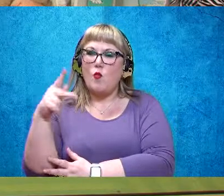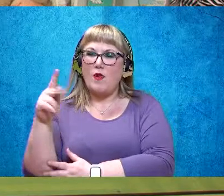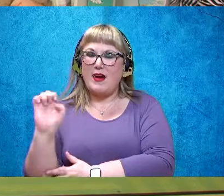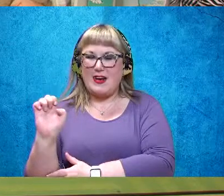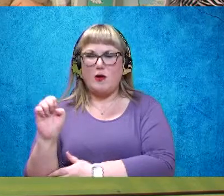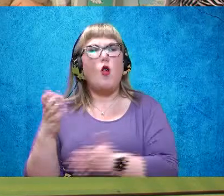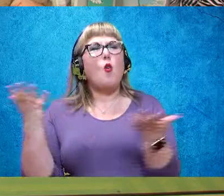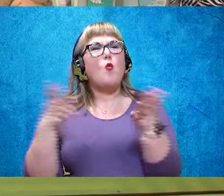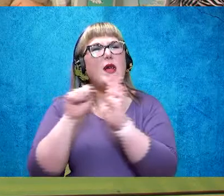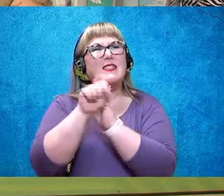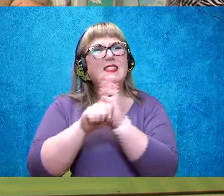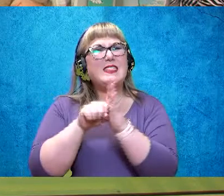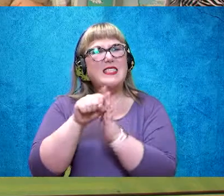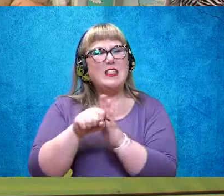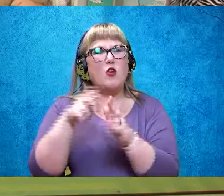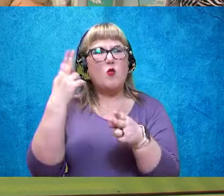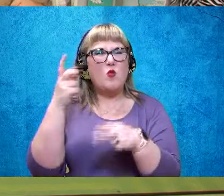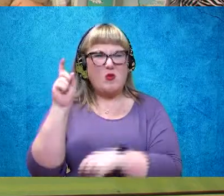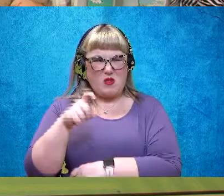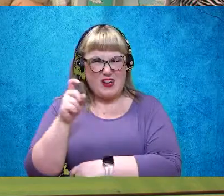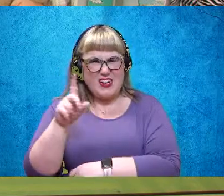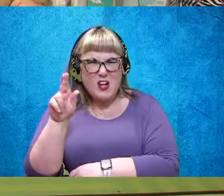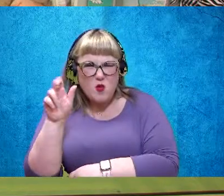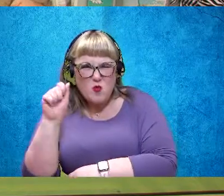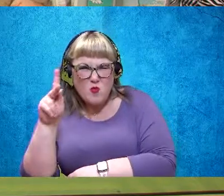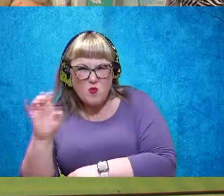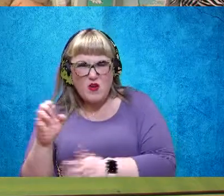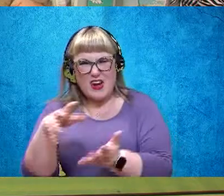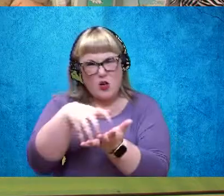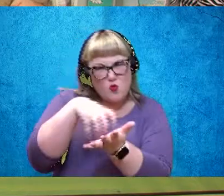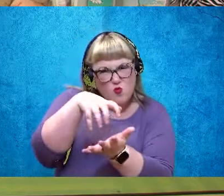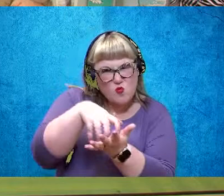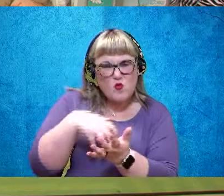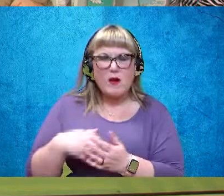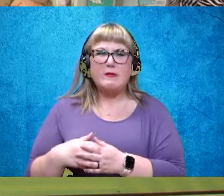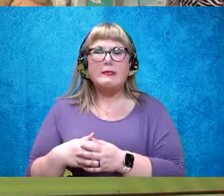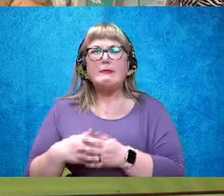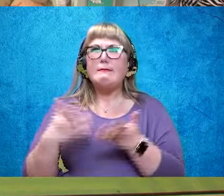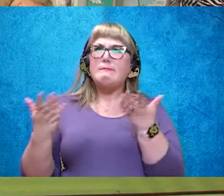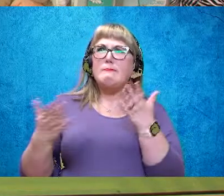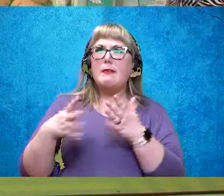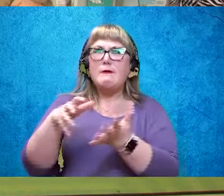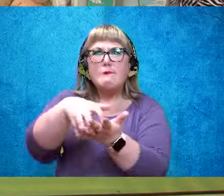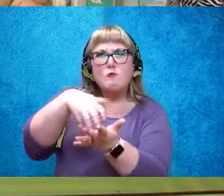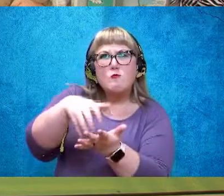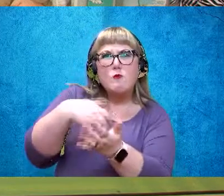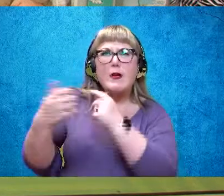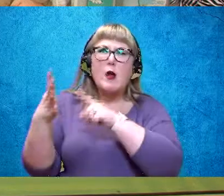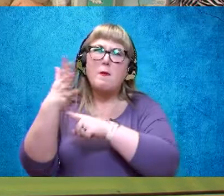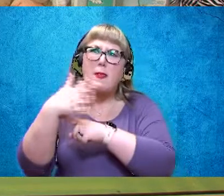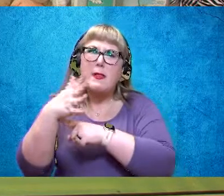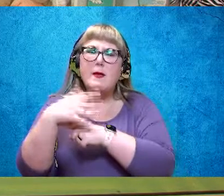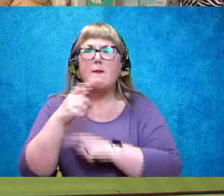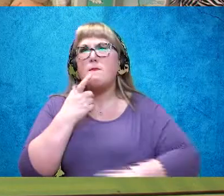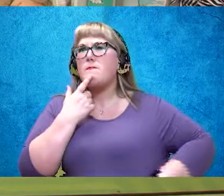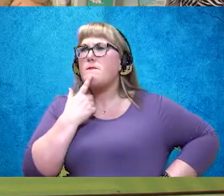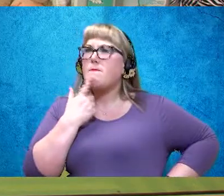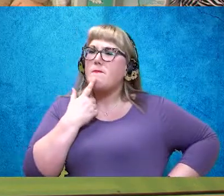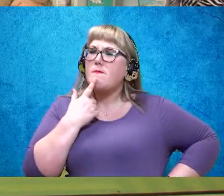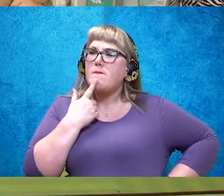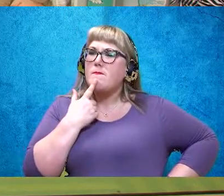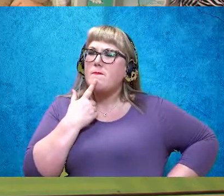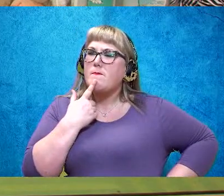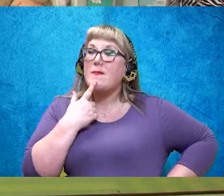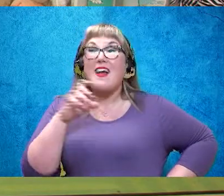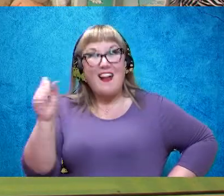a rake? Probably to rake up the leaves that are falling off of the tree. What season? You're